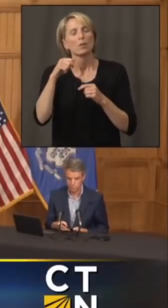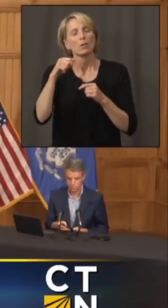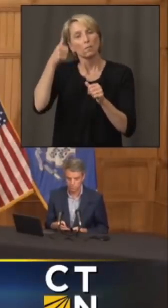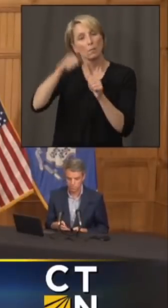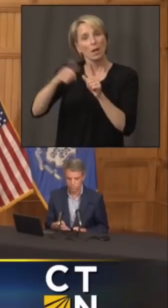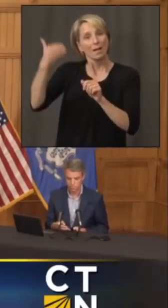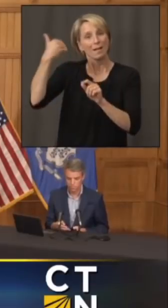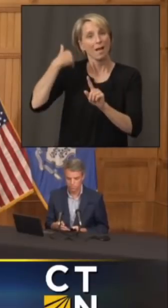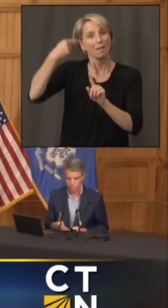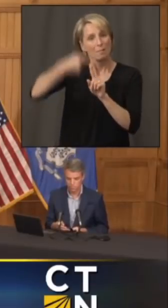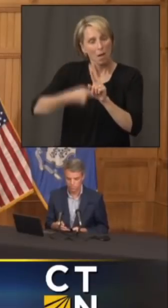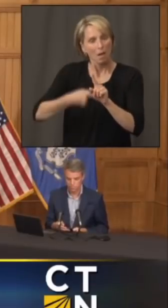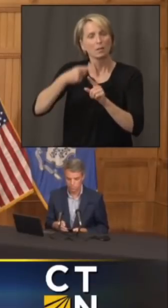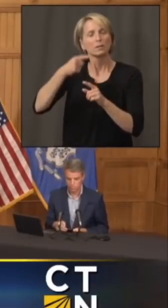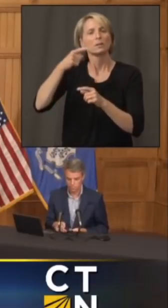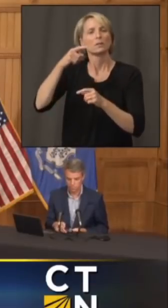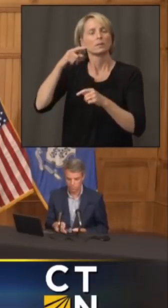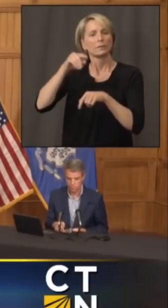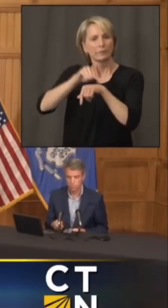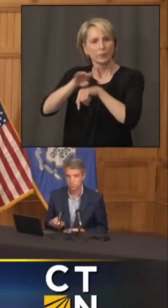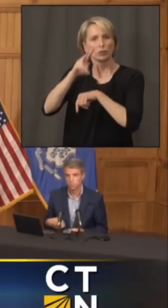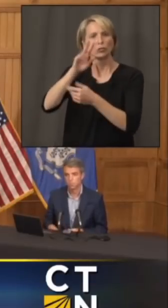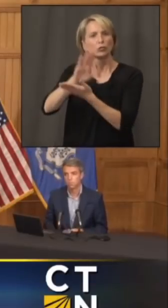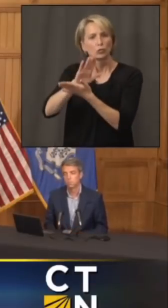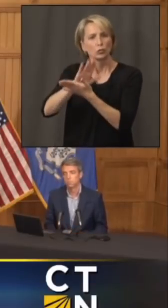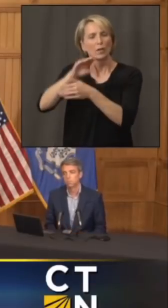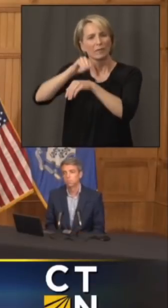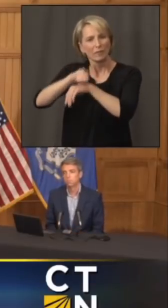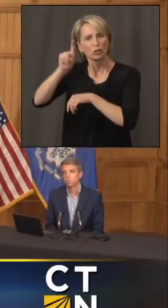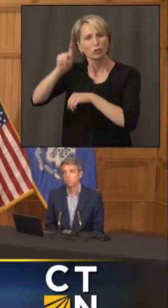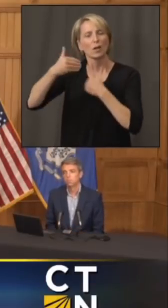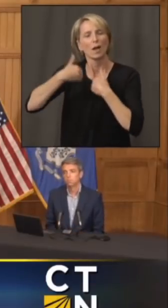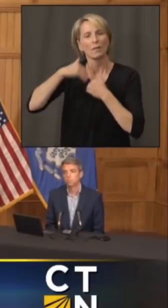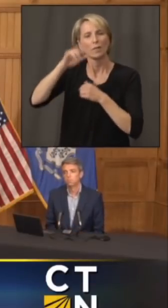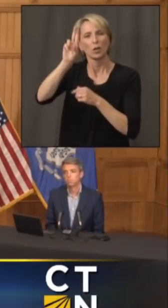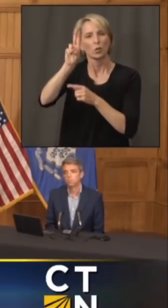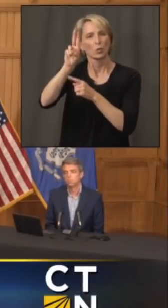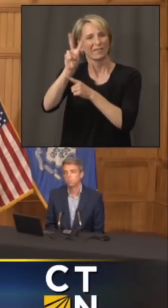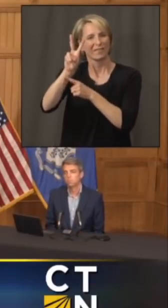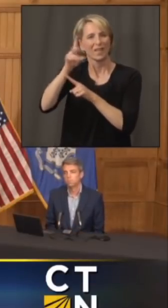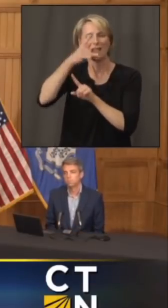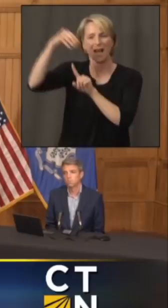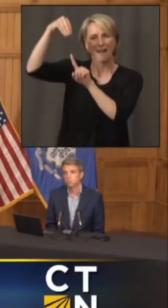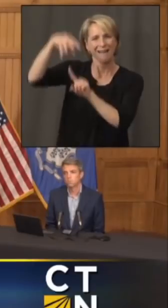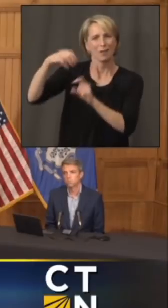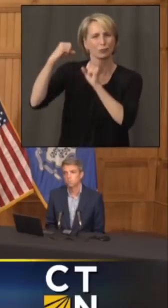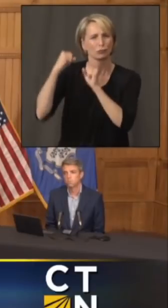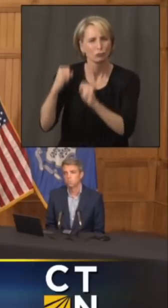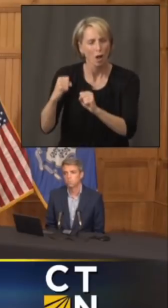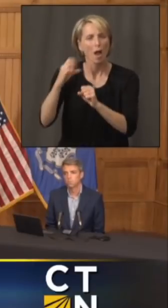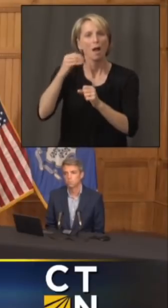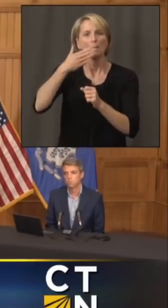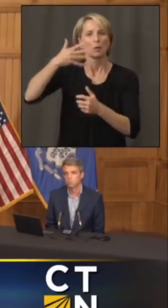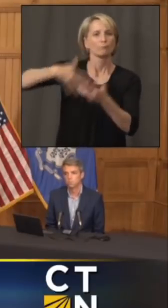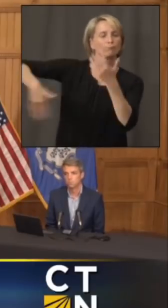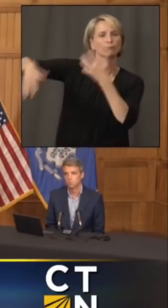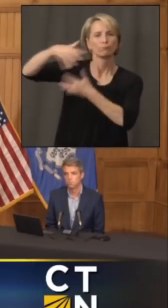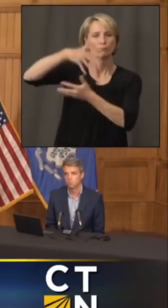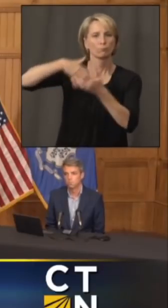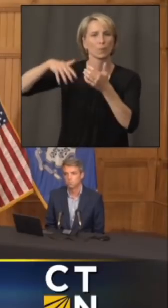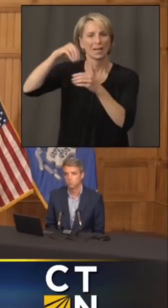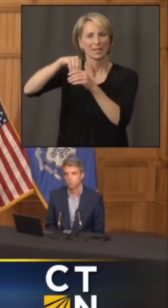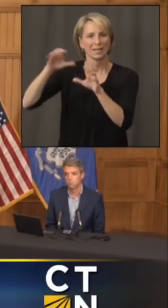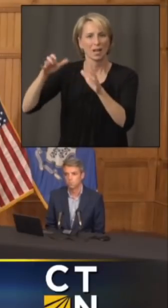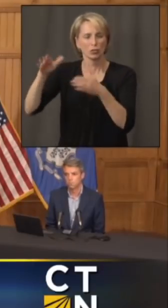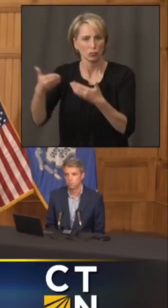have UV light and extra ventilation for classrooms. We wanted to know, to what extent were local police departments consulted